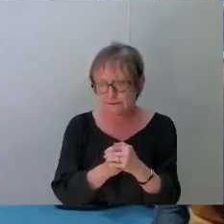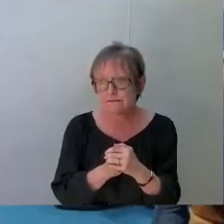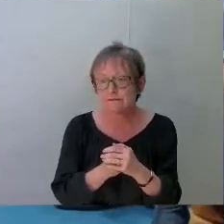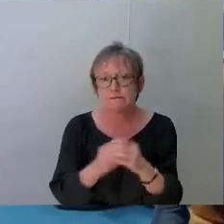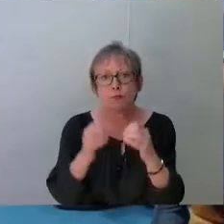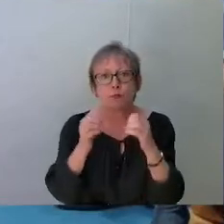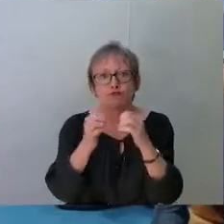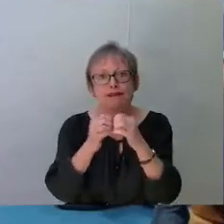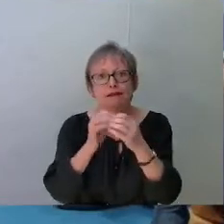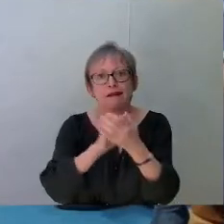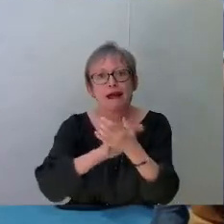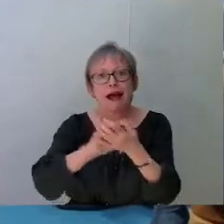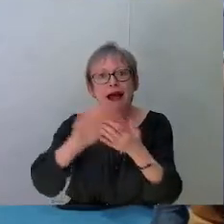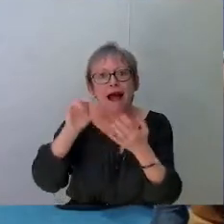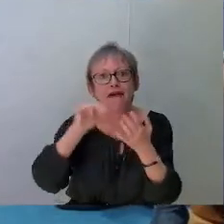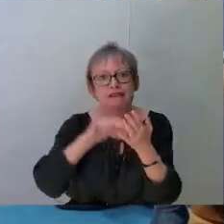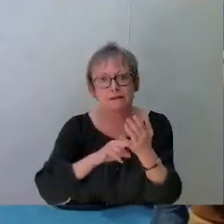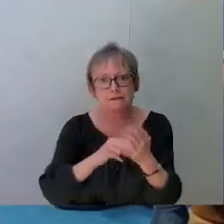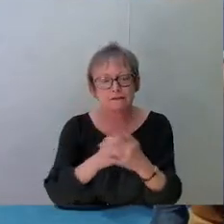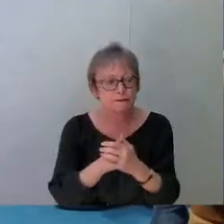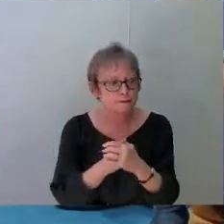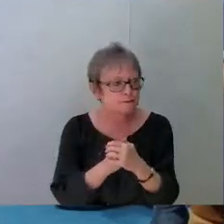Brendan Harrison.